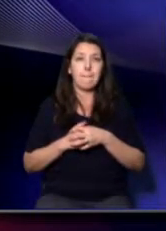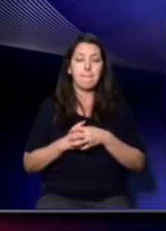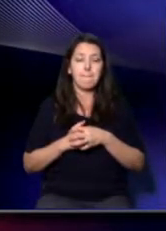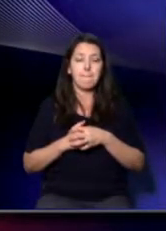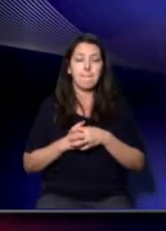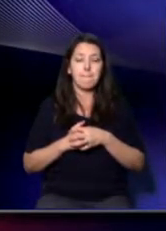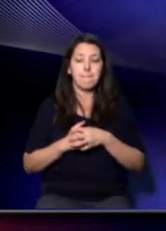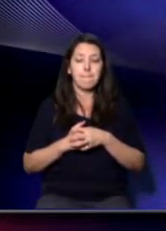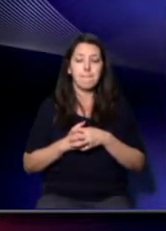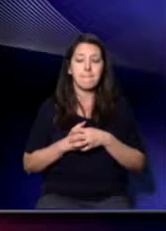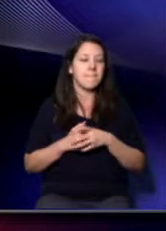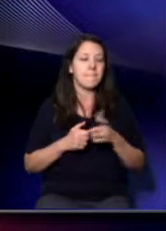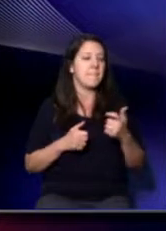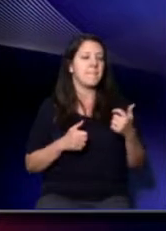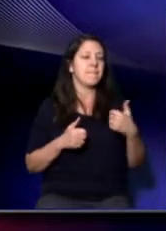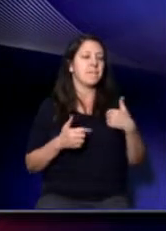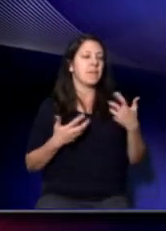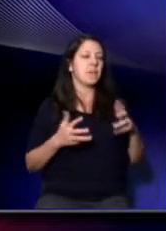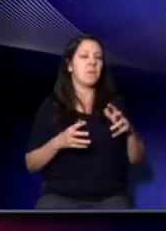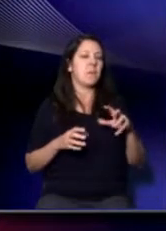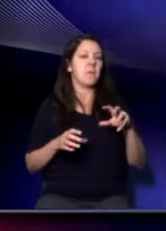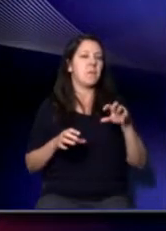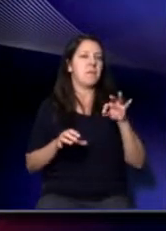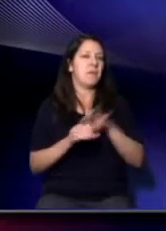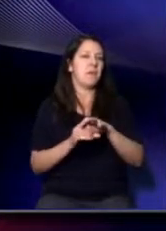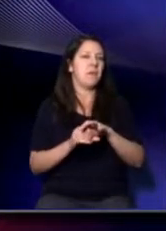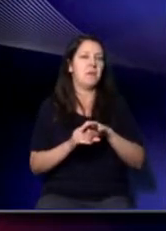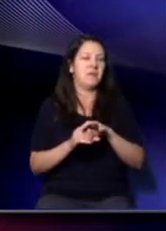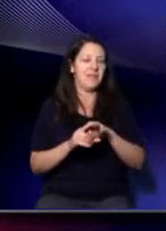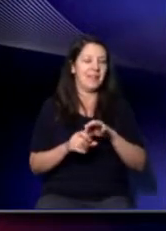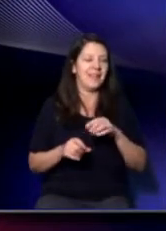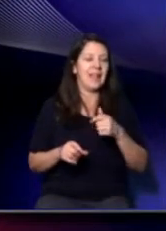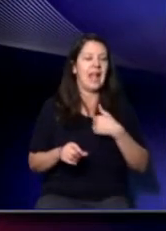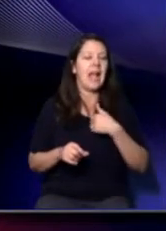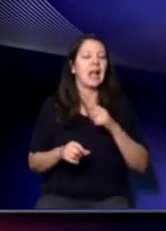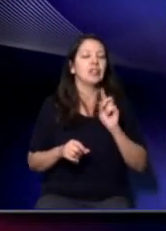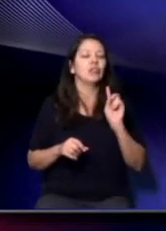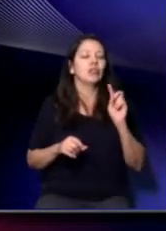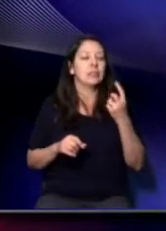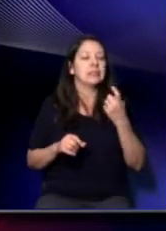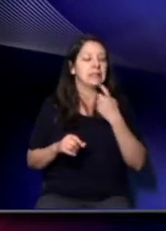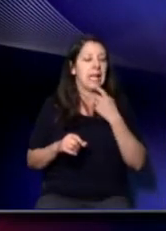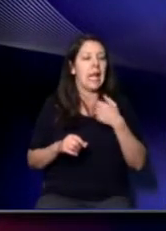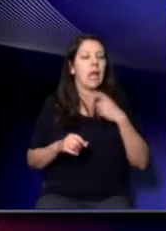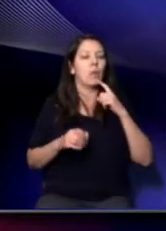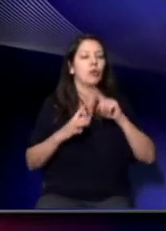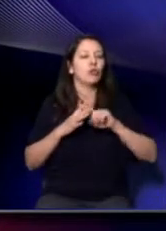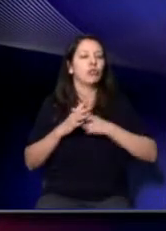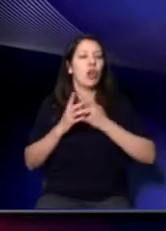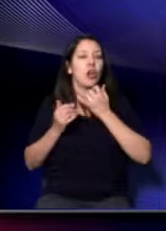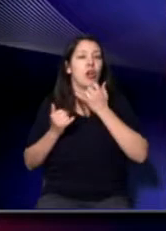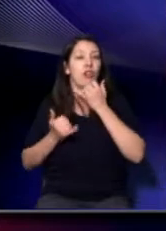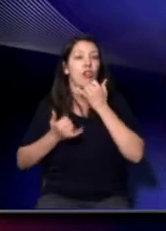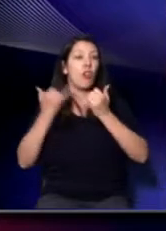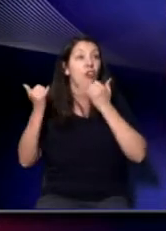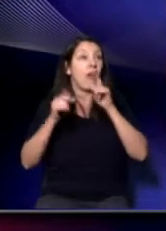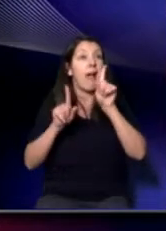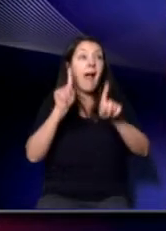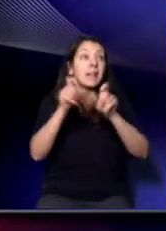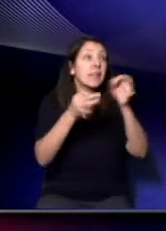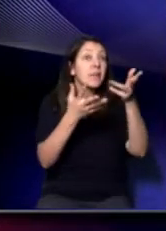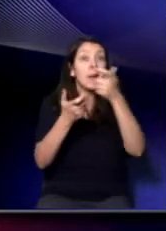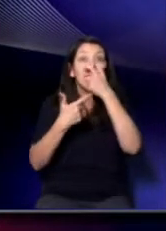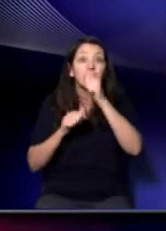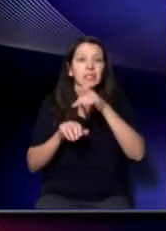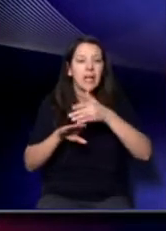I won't even vote, Mark. I voted. I'm just going to say I'm going to start the phone calling earlier.